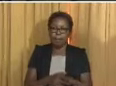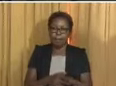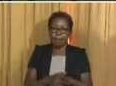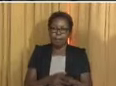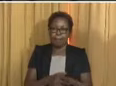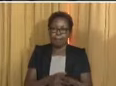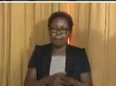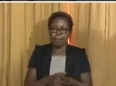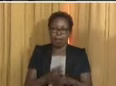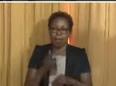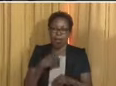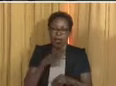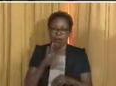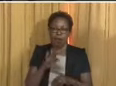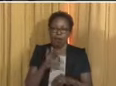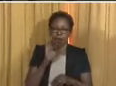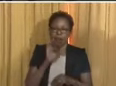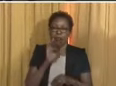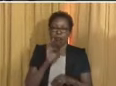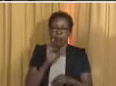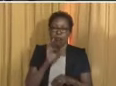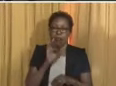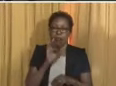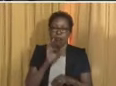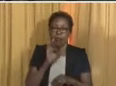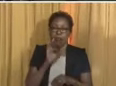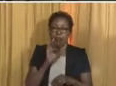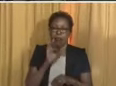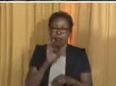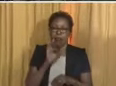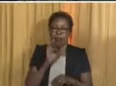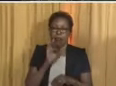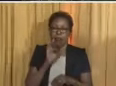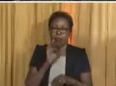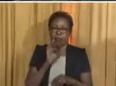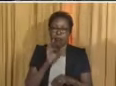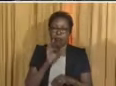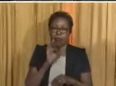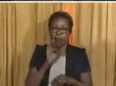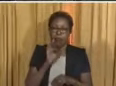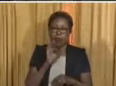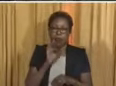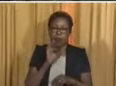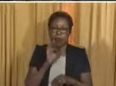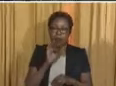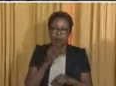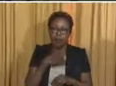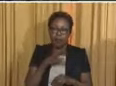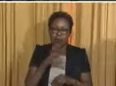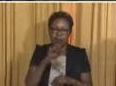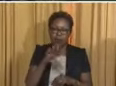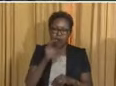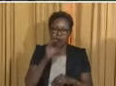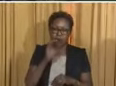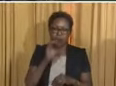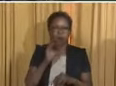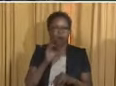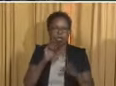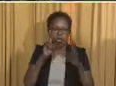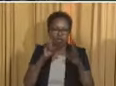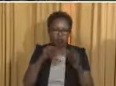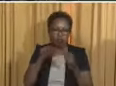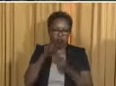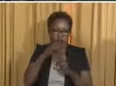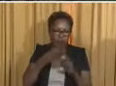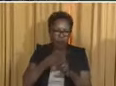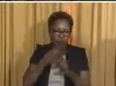I do find, having laid out the issues around the test, I do